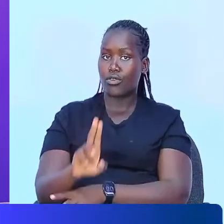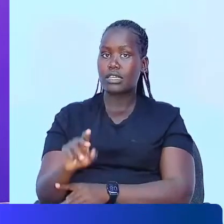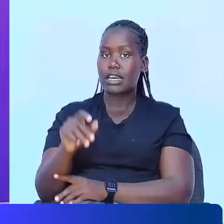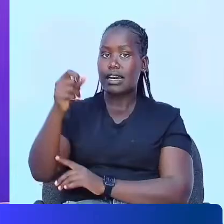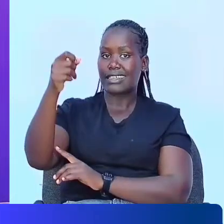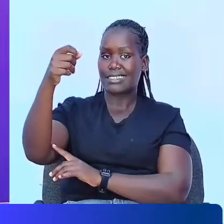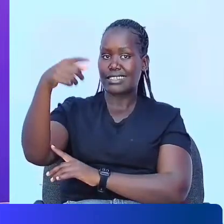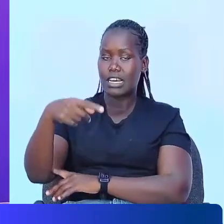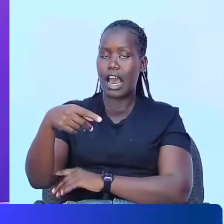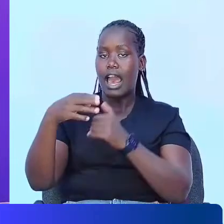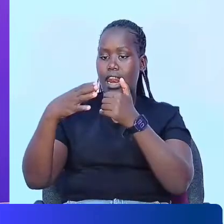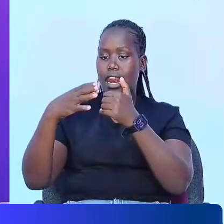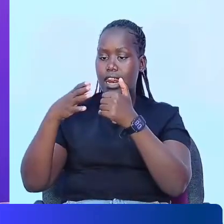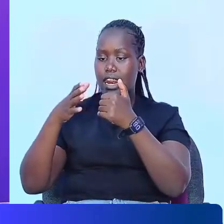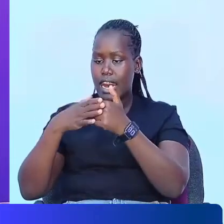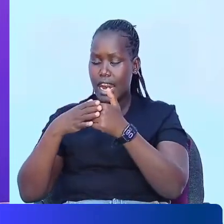hash.